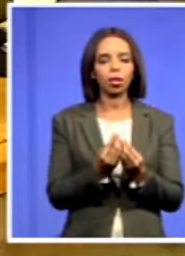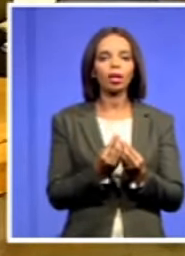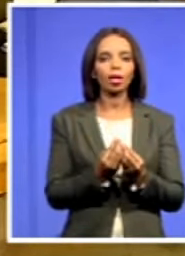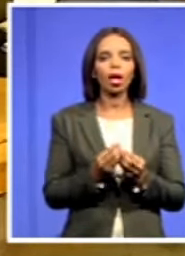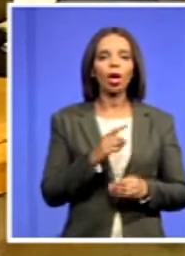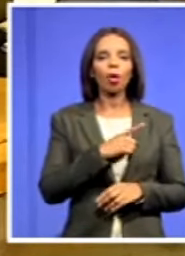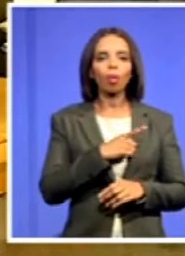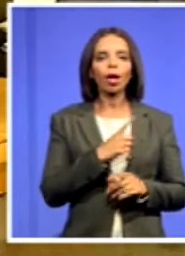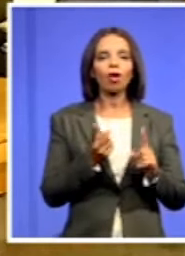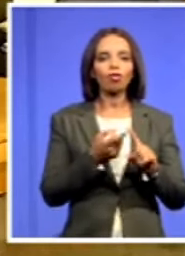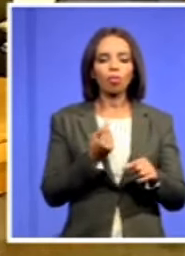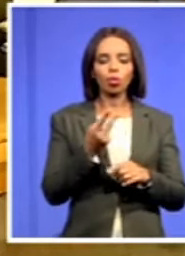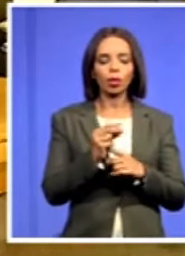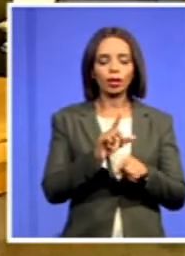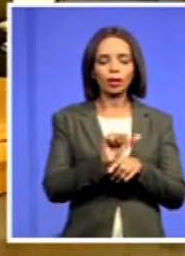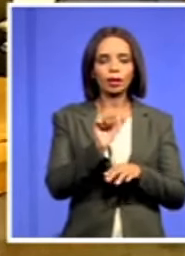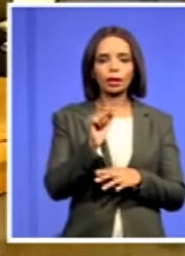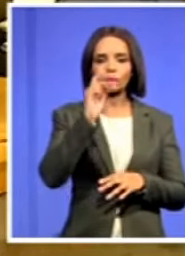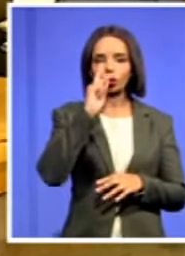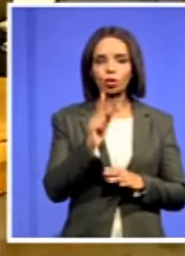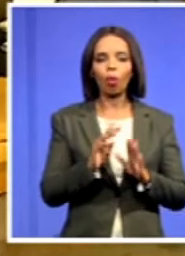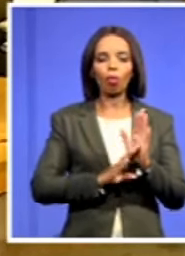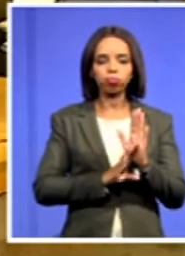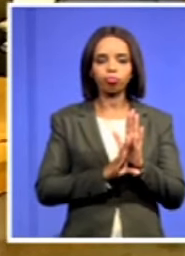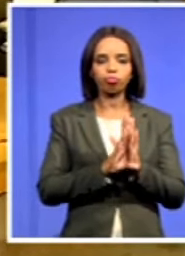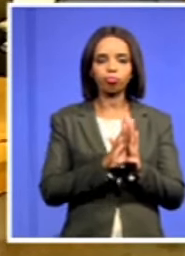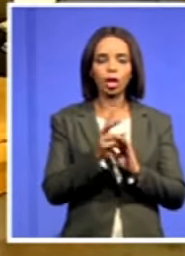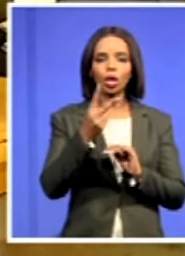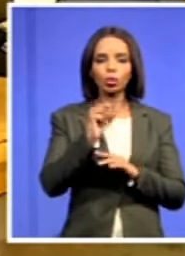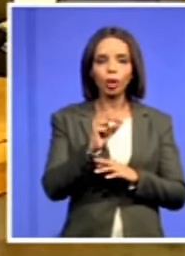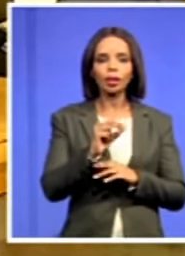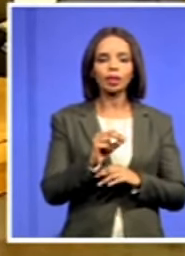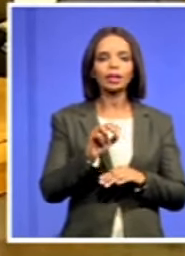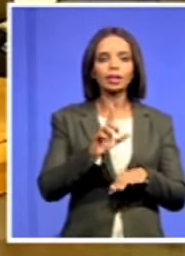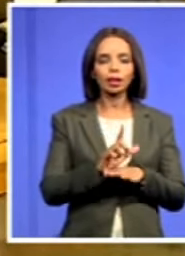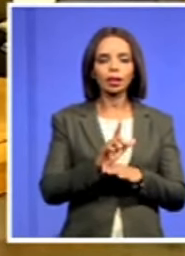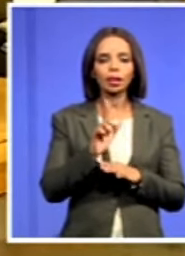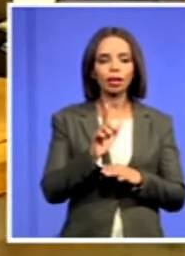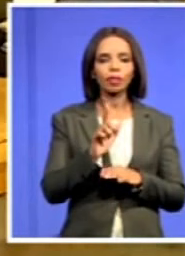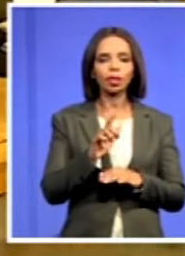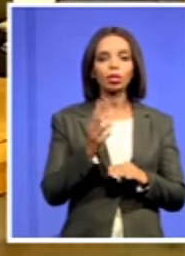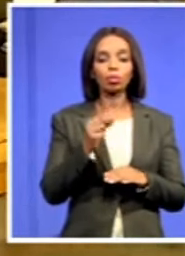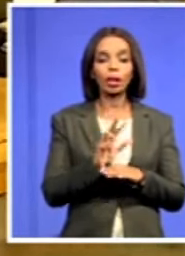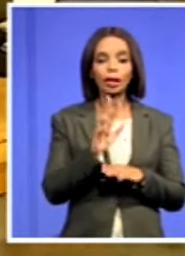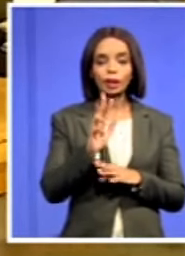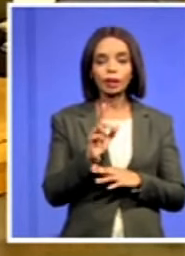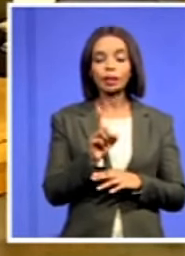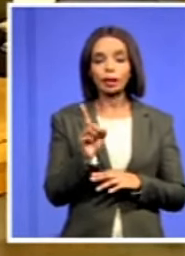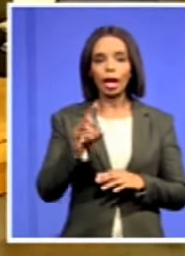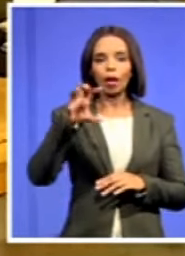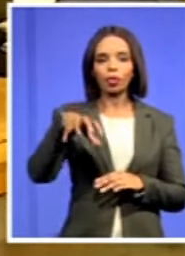2018 the province reaching the 70% pass rate mark, and then